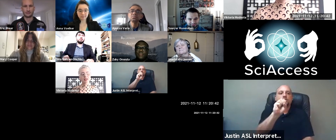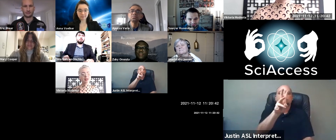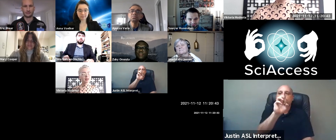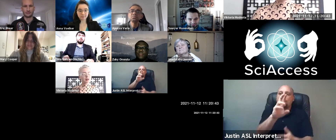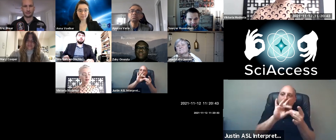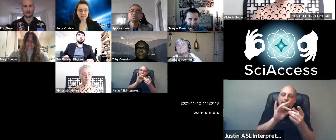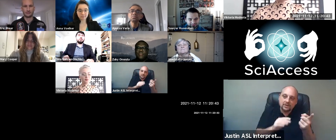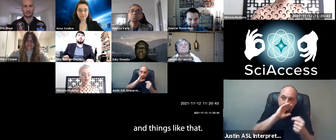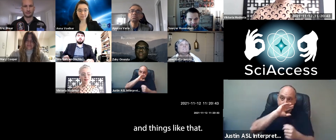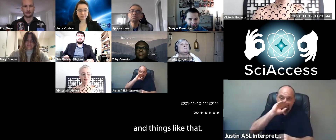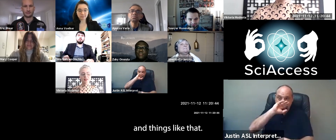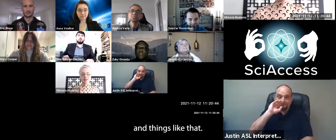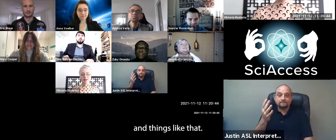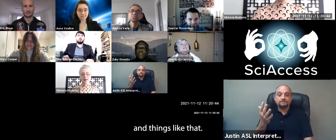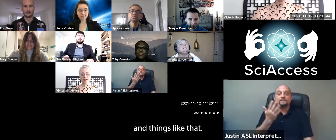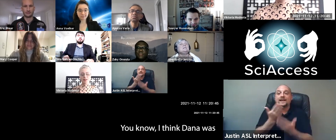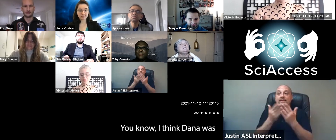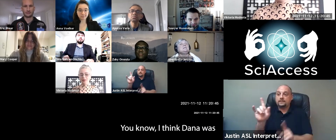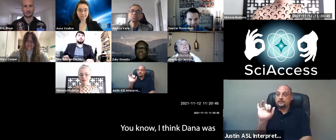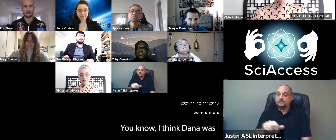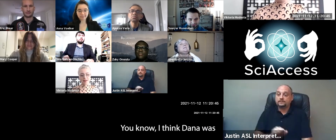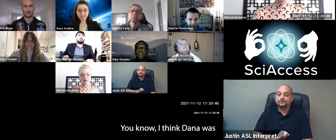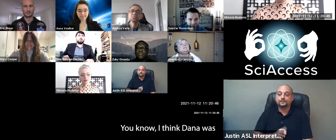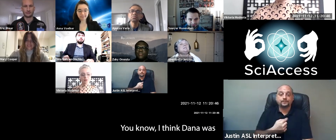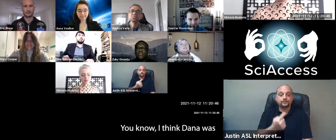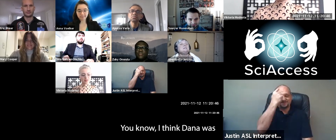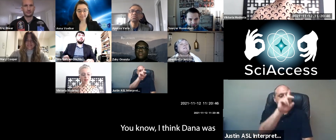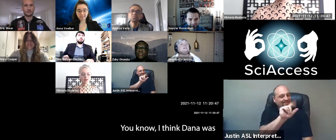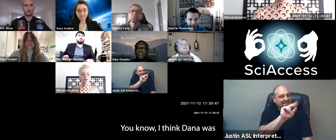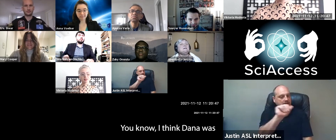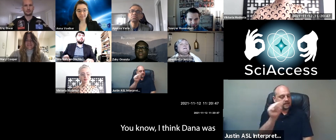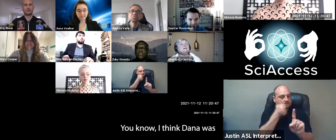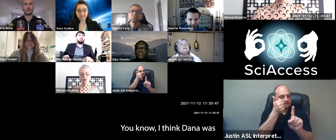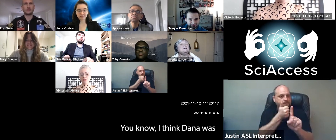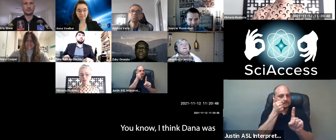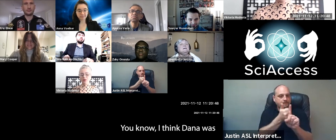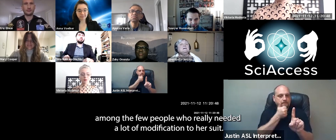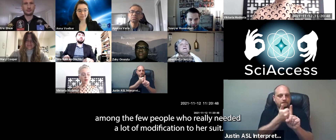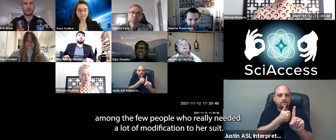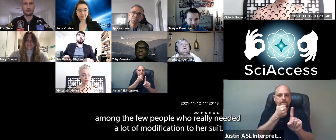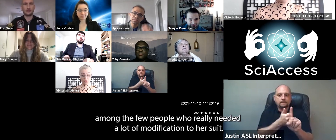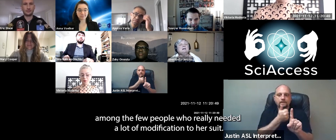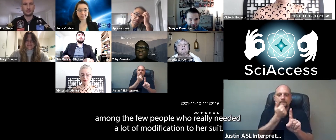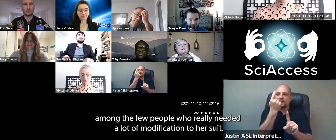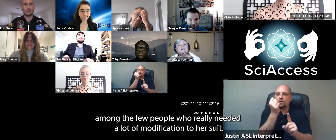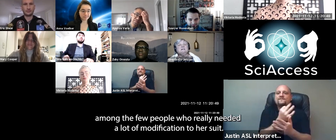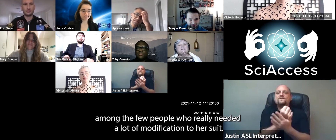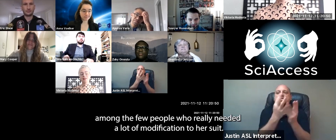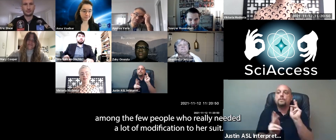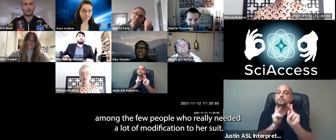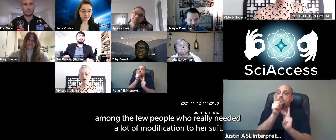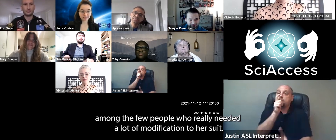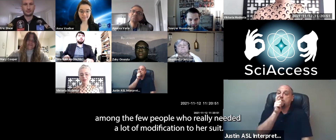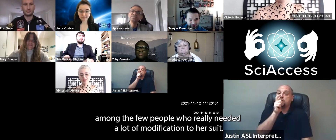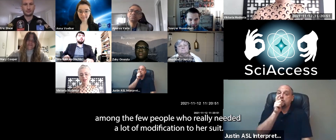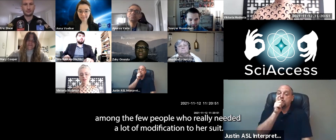and things like that. I think Dana was, one among few people who really